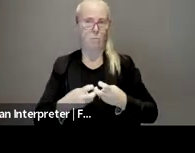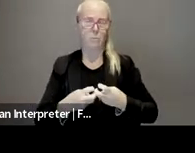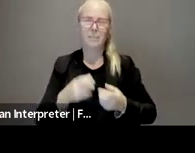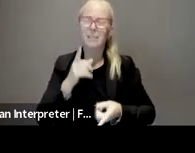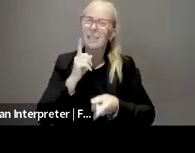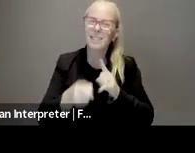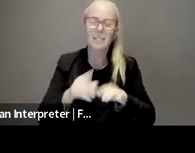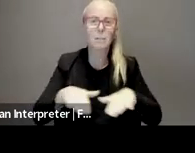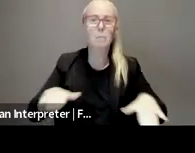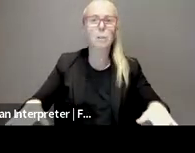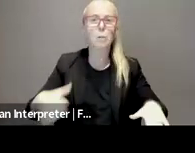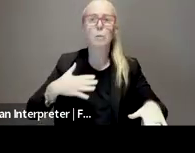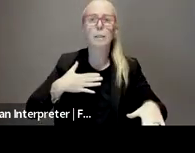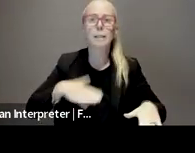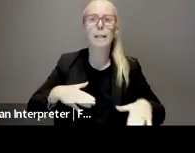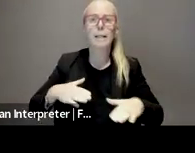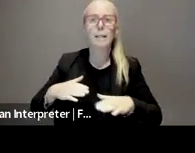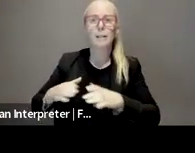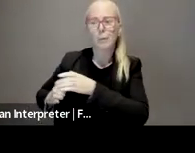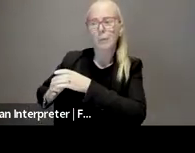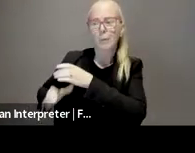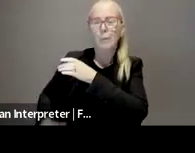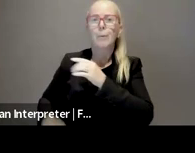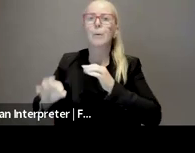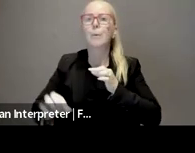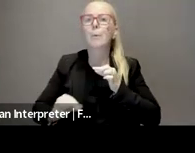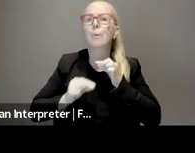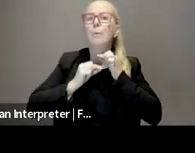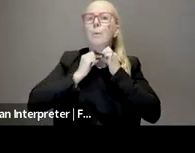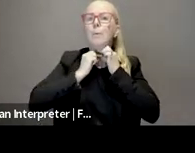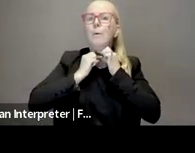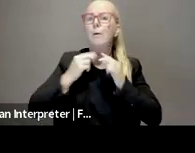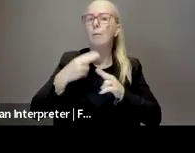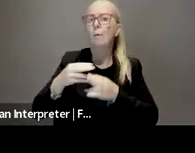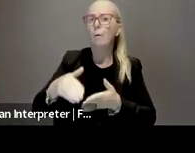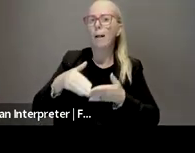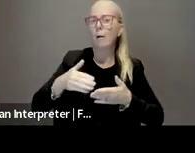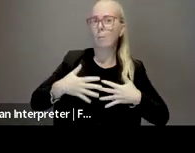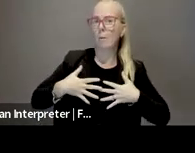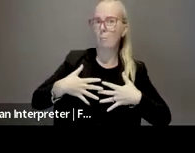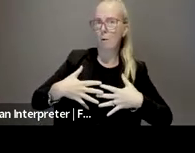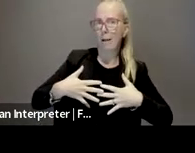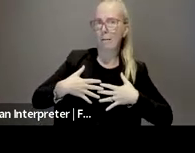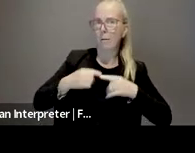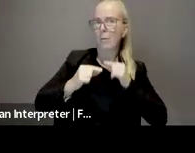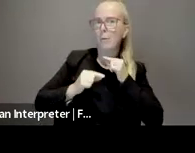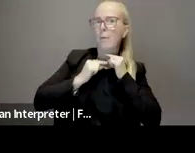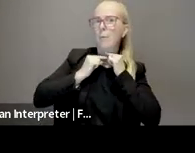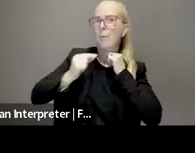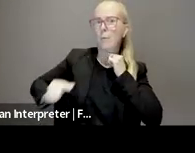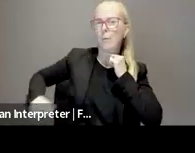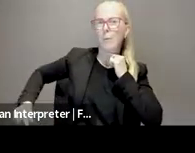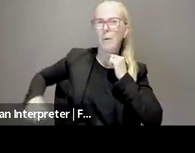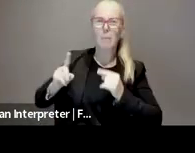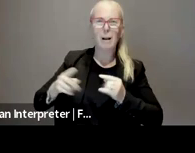tracheostomy. Carrying a ventilator manually can restrict both the caregivers and the child's mobility, potentially limiting their participation in activities